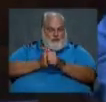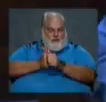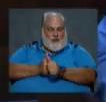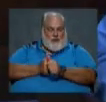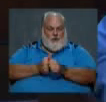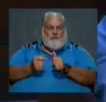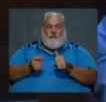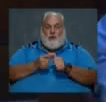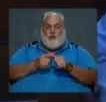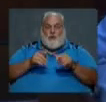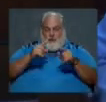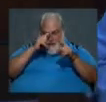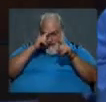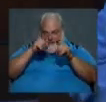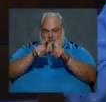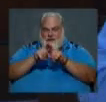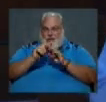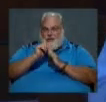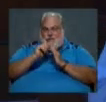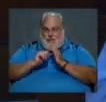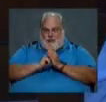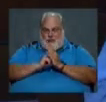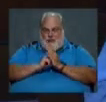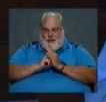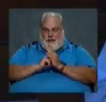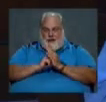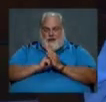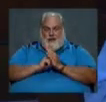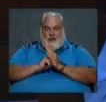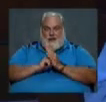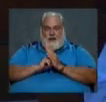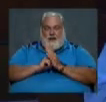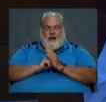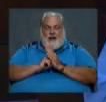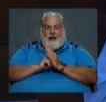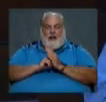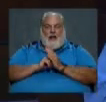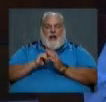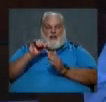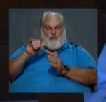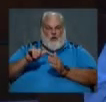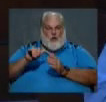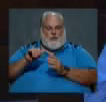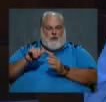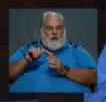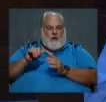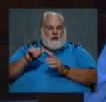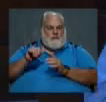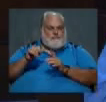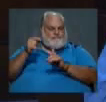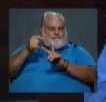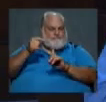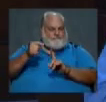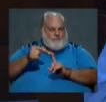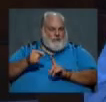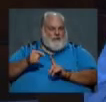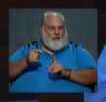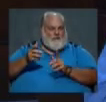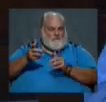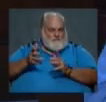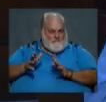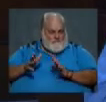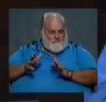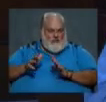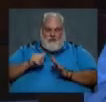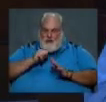consent agenda, and we'll be reading items that are not controversial. And so just hang in there. And of